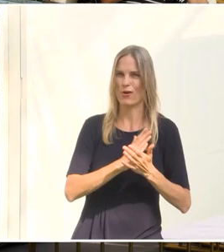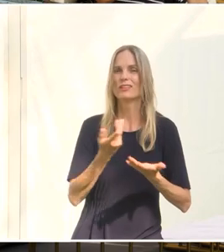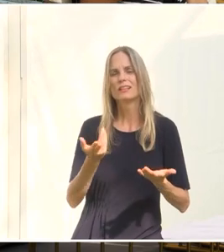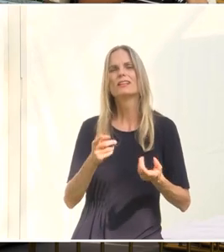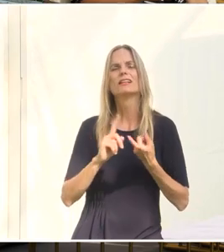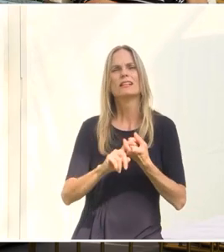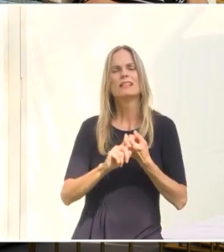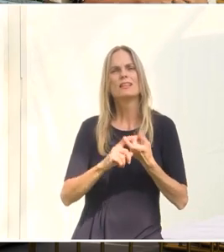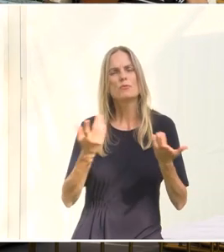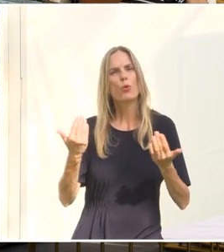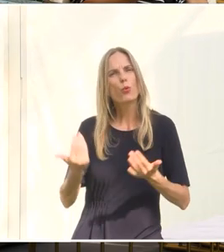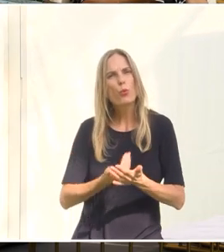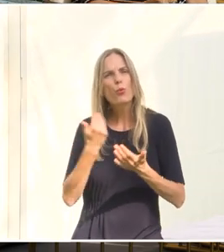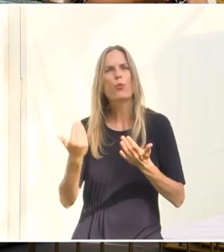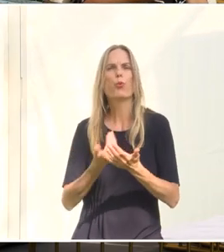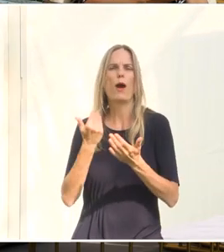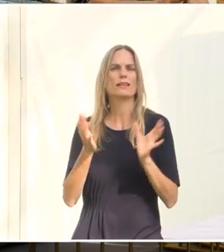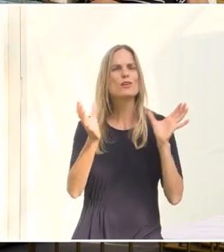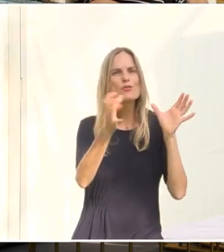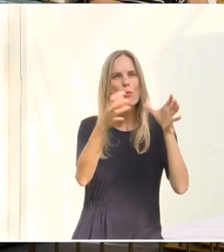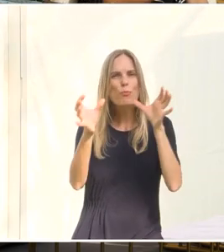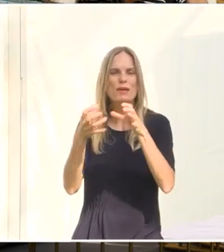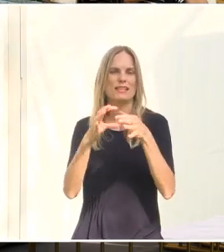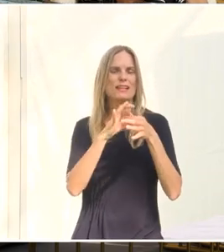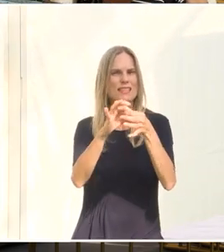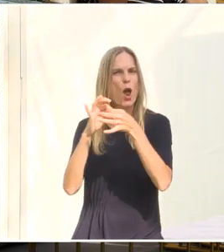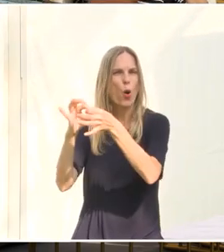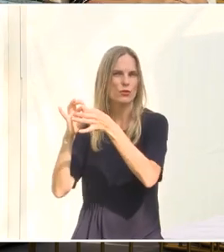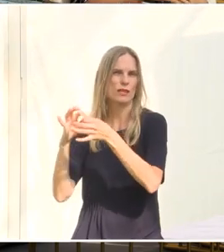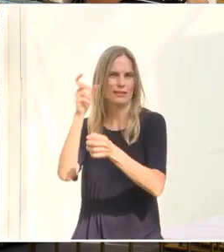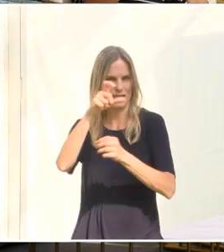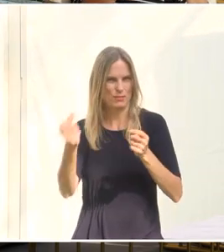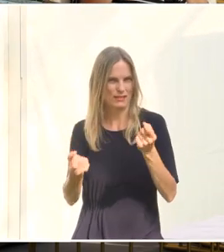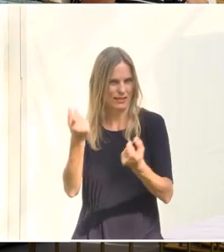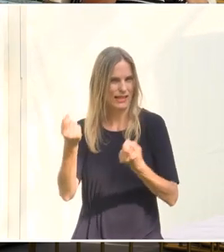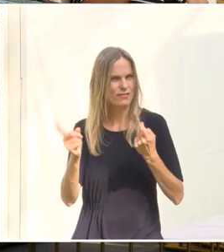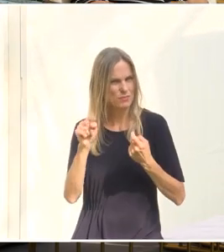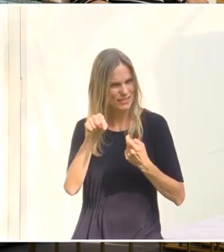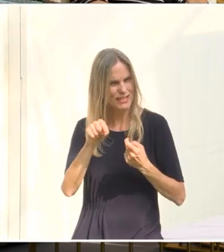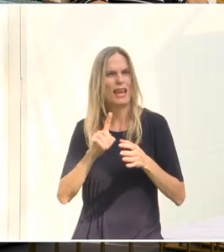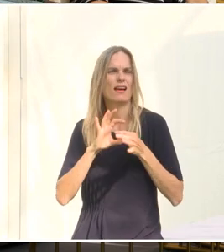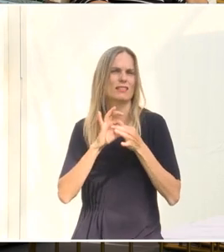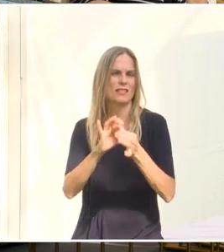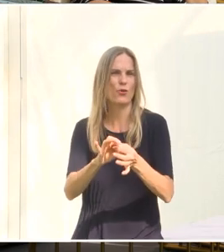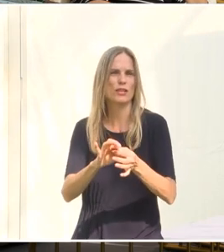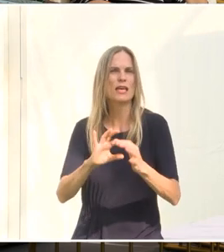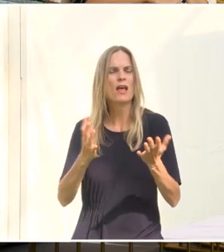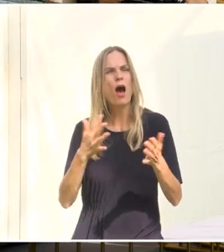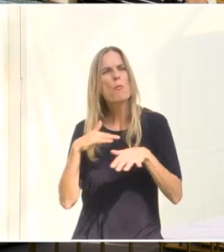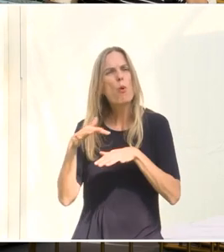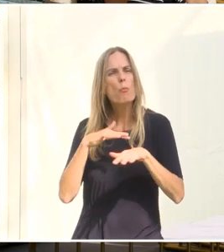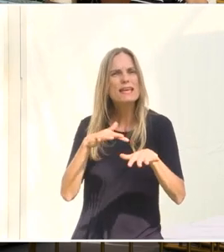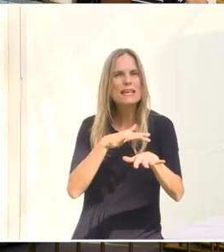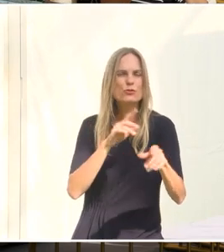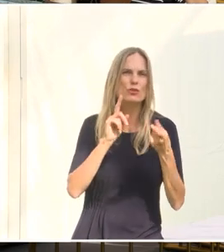new associations that people have. And there is no good solution. I mean, we were kind of talking about mobility and migration.